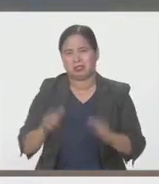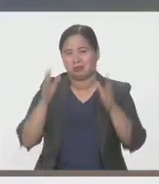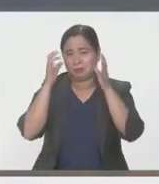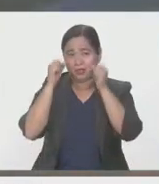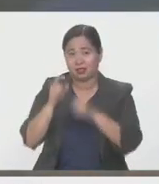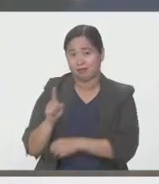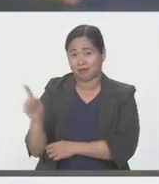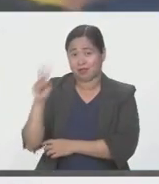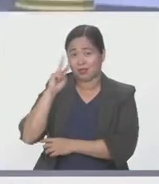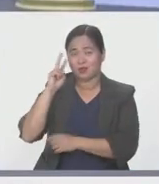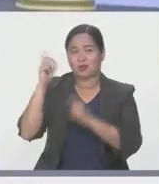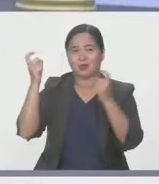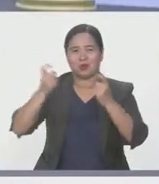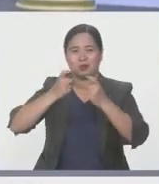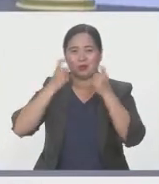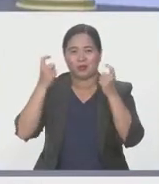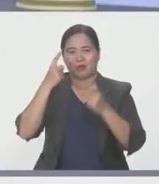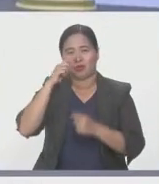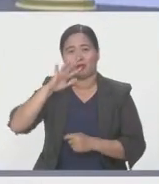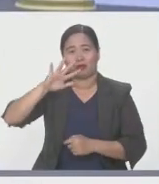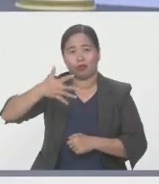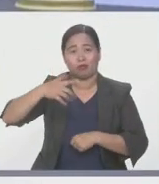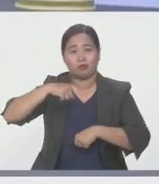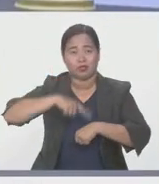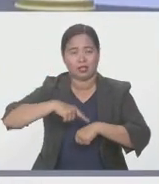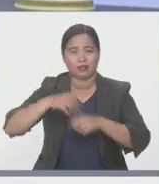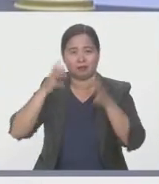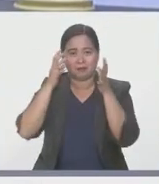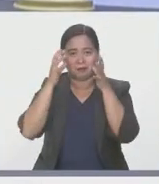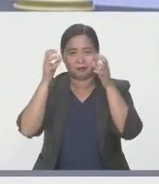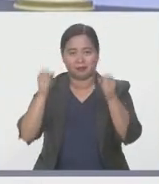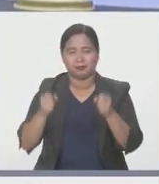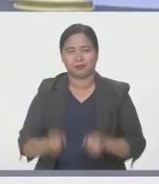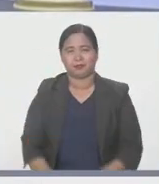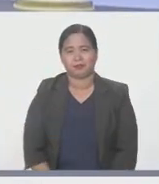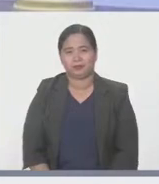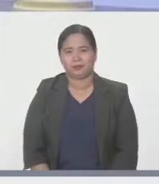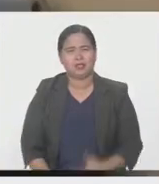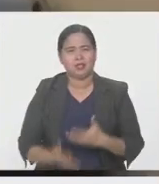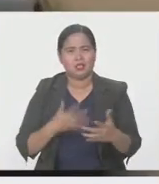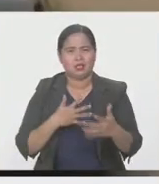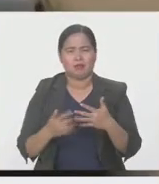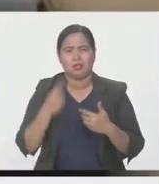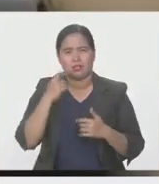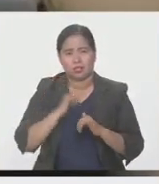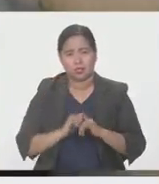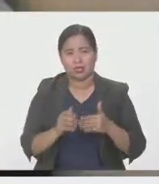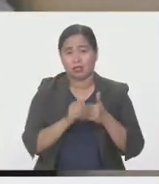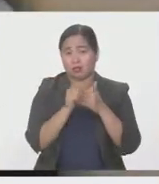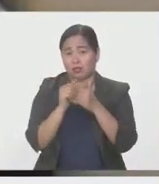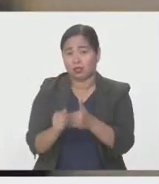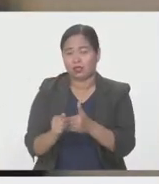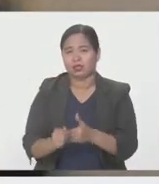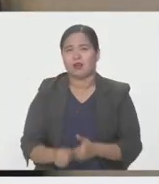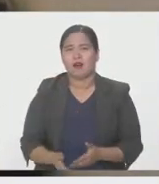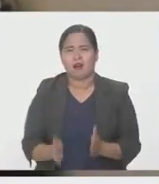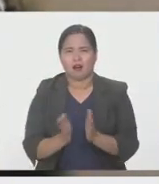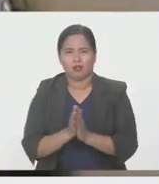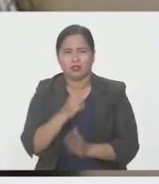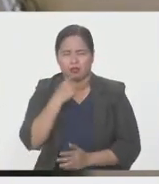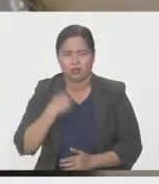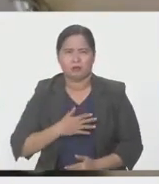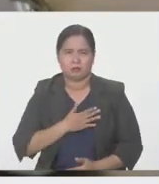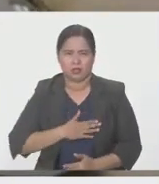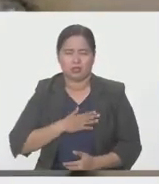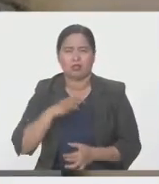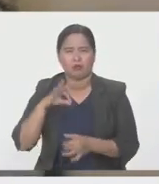Putin will win and secure a fifth term as Russia's president. Despite being the front runner, President Putin calls on Russians to vote